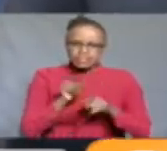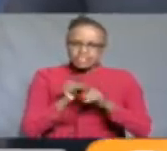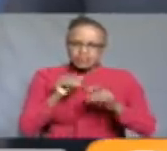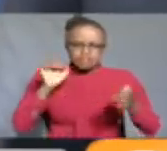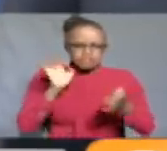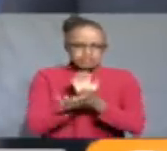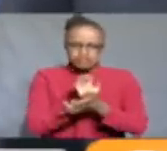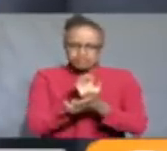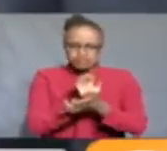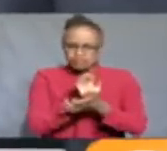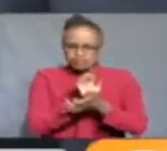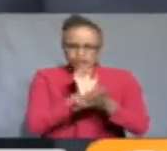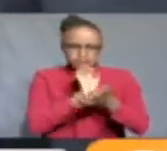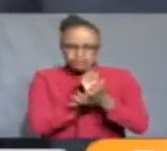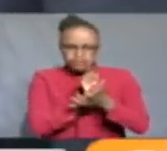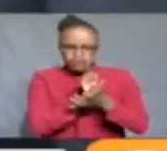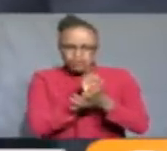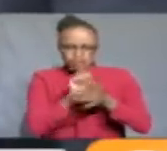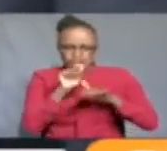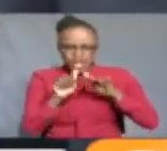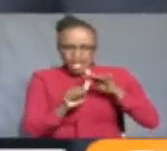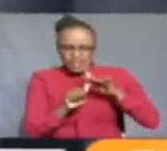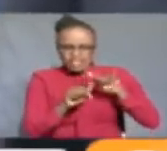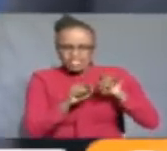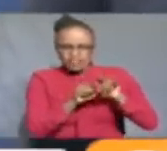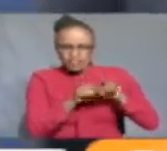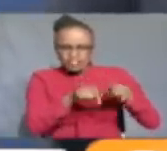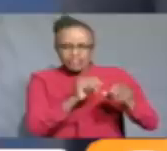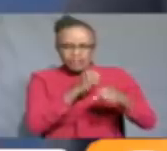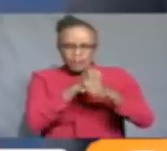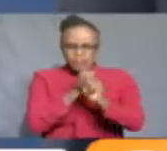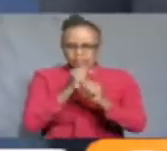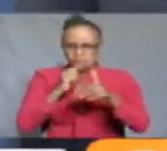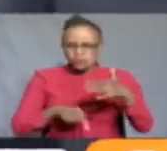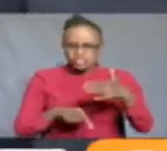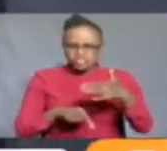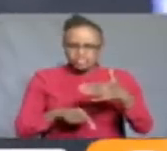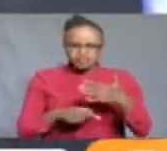detained her, held her under duress, and made her